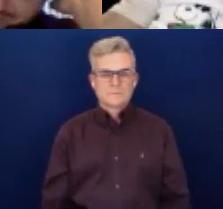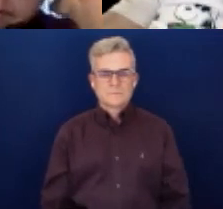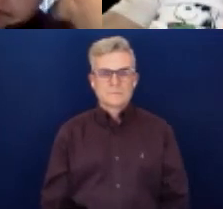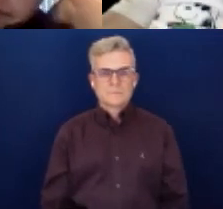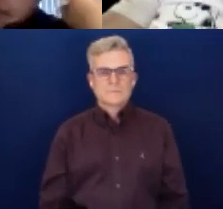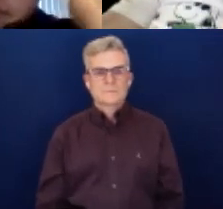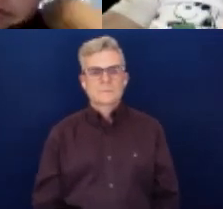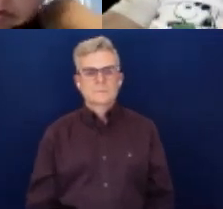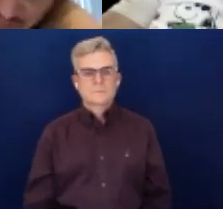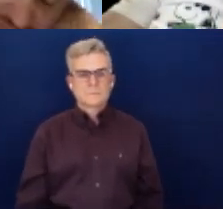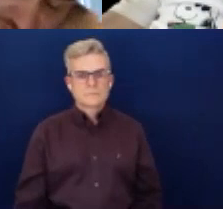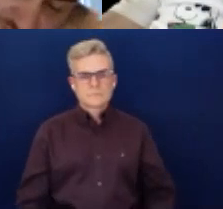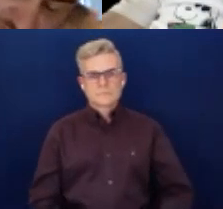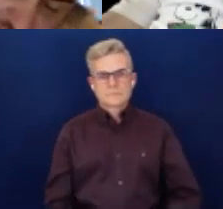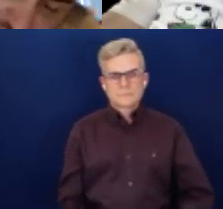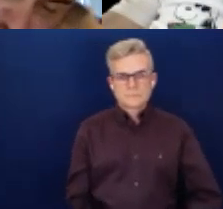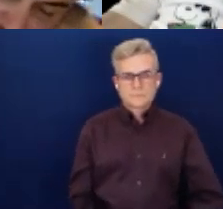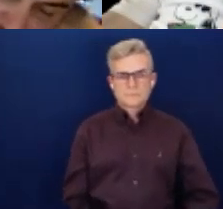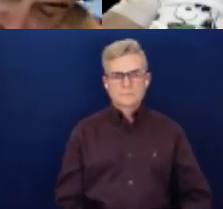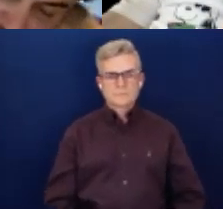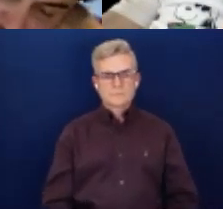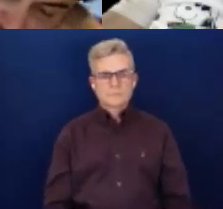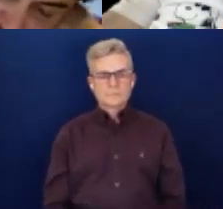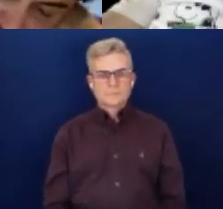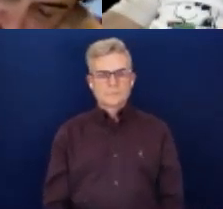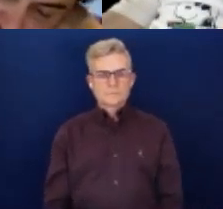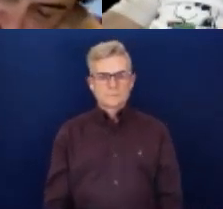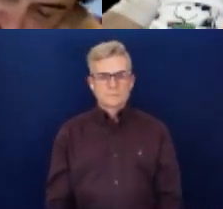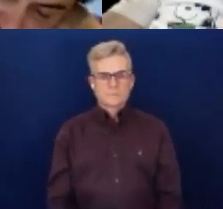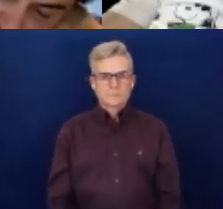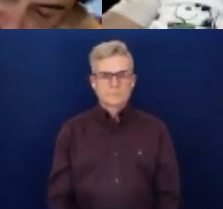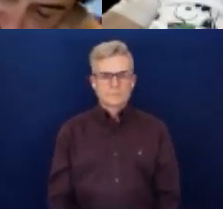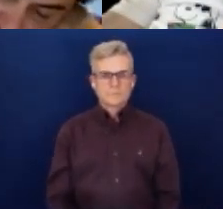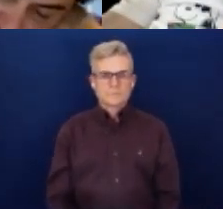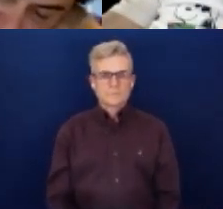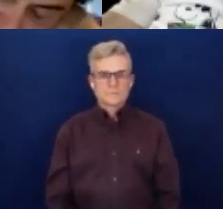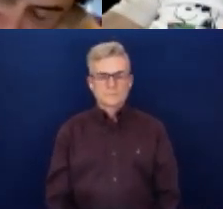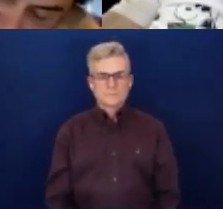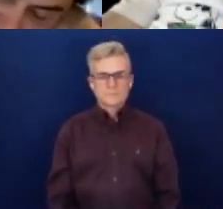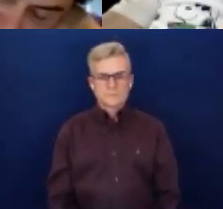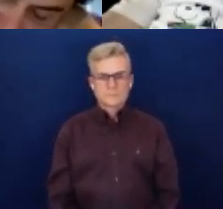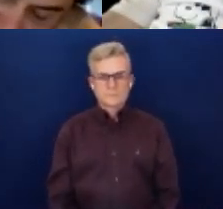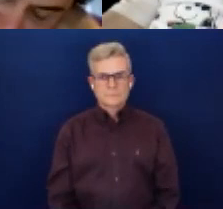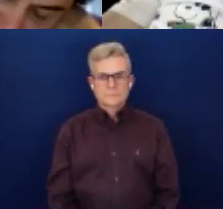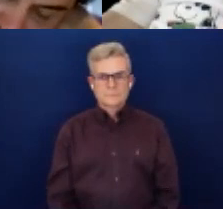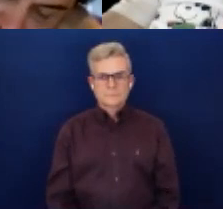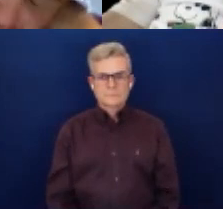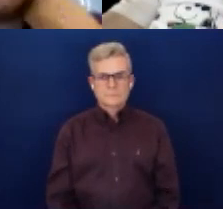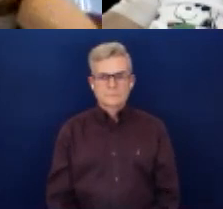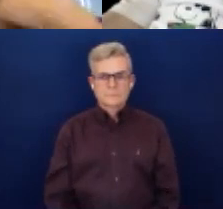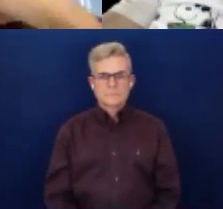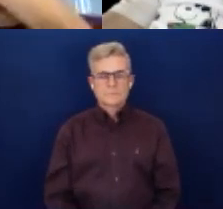of diseases and issues and syndromes that they're dealing with. I think that they would all fall under the multiple existing